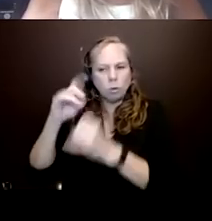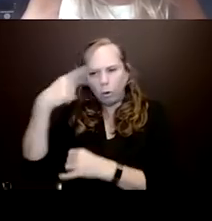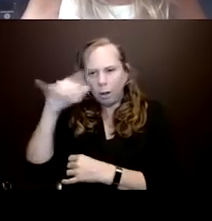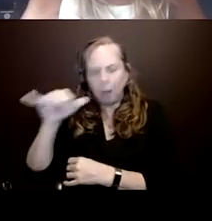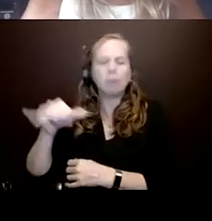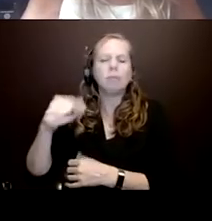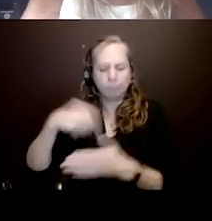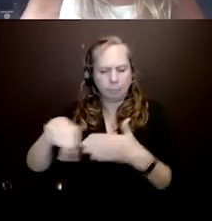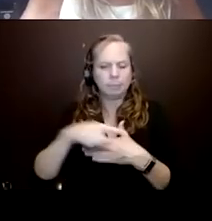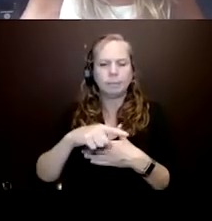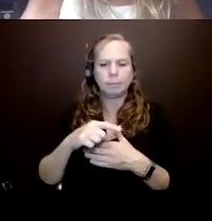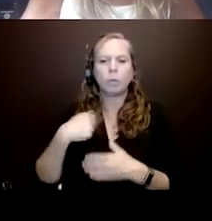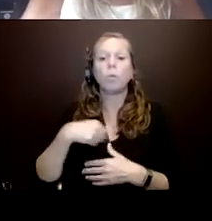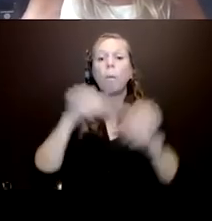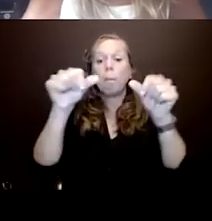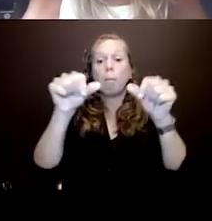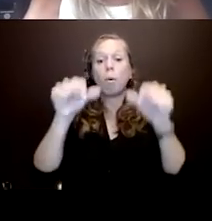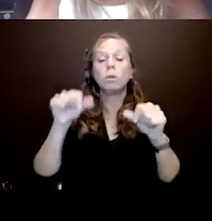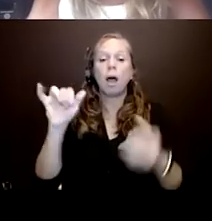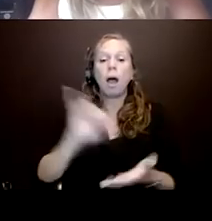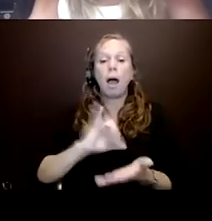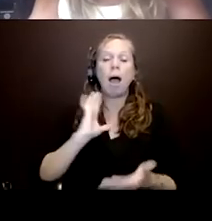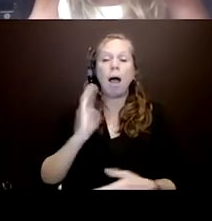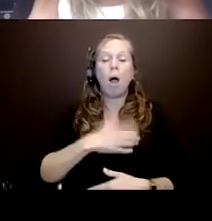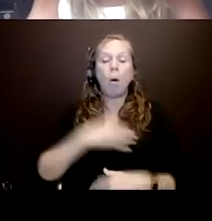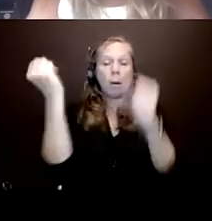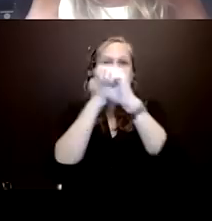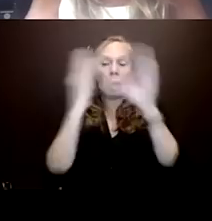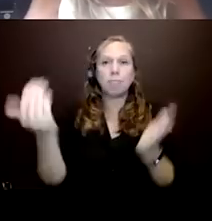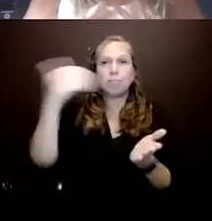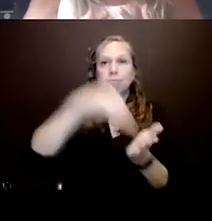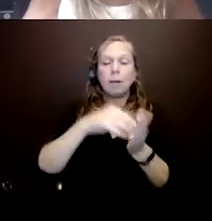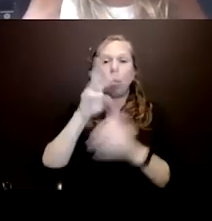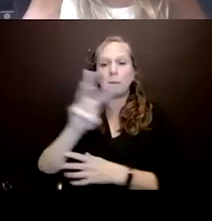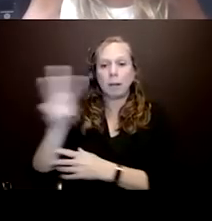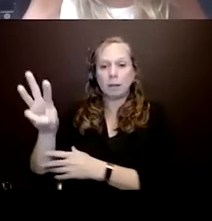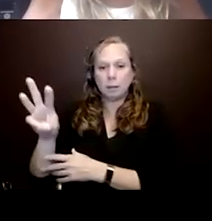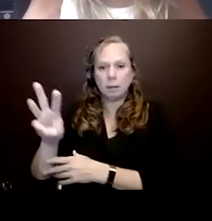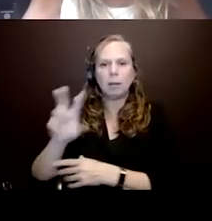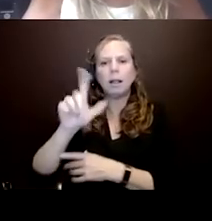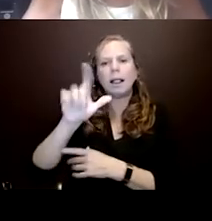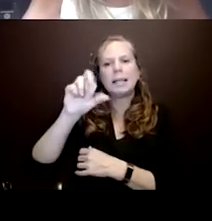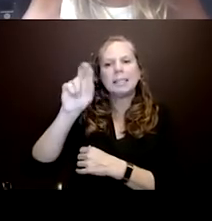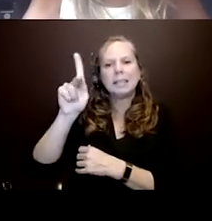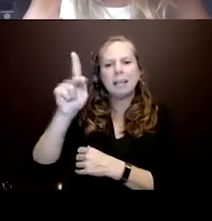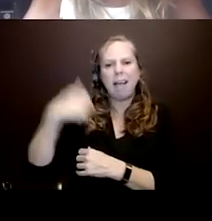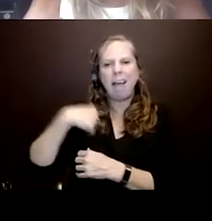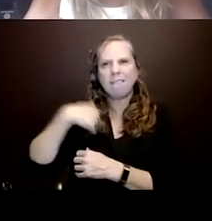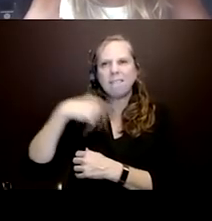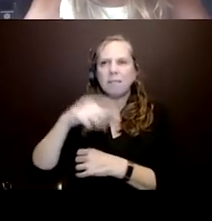will be posted on our Reimagining Education webpage by tomorrow. And there's a big link right at the top of our homepage. We'll also share it